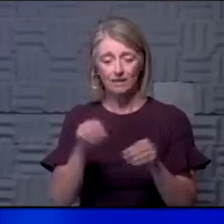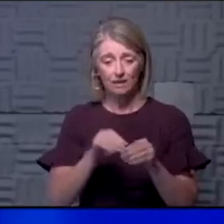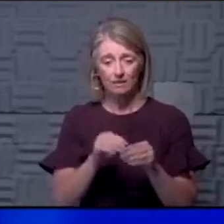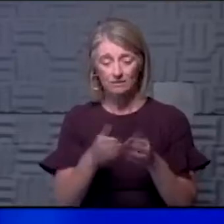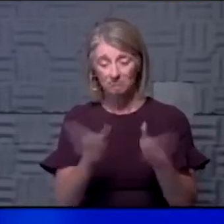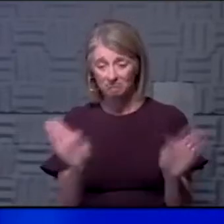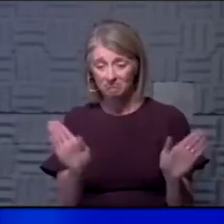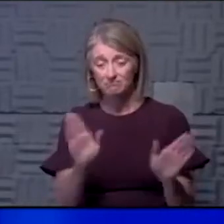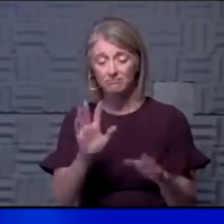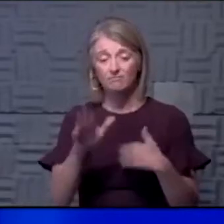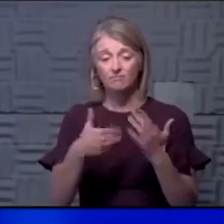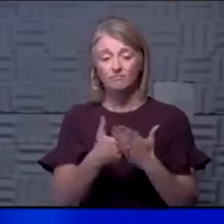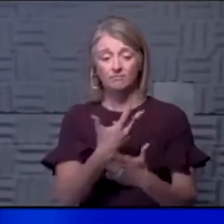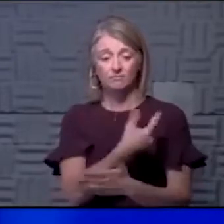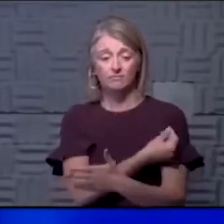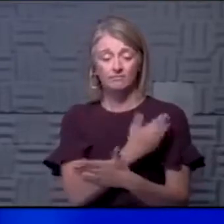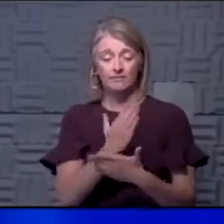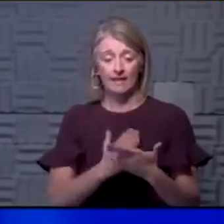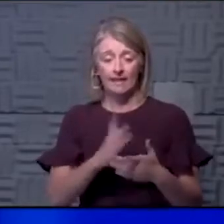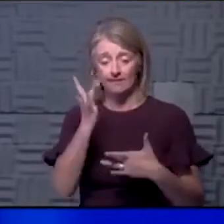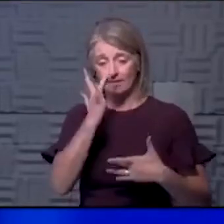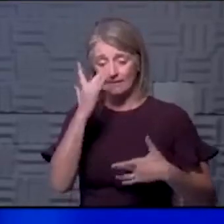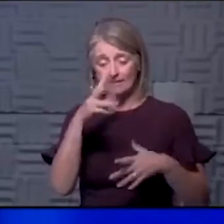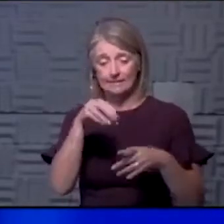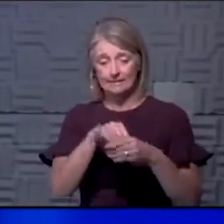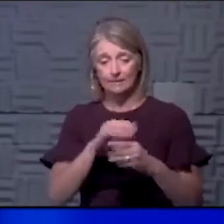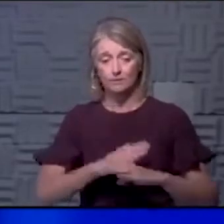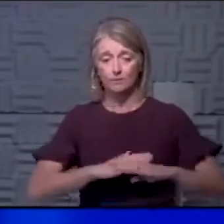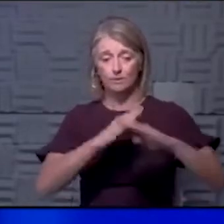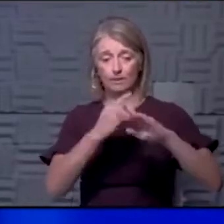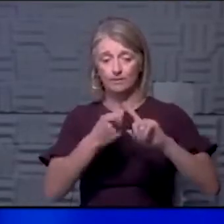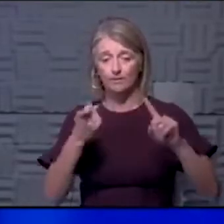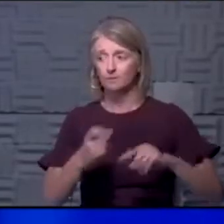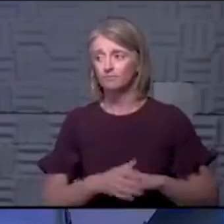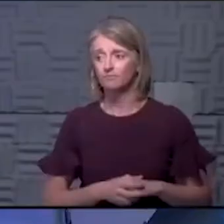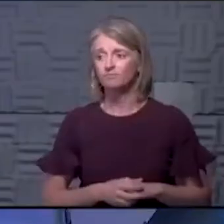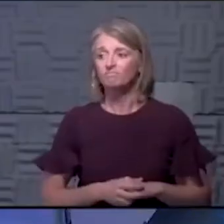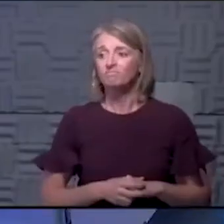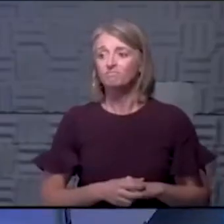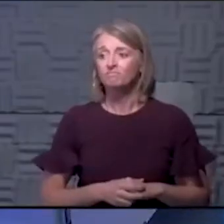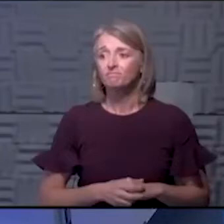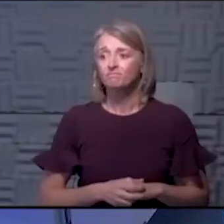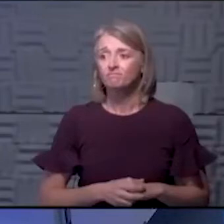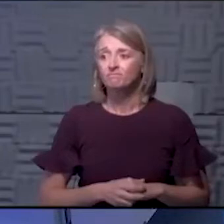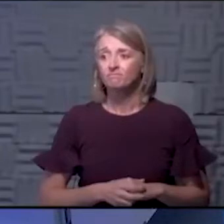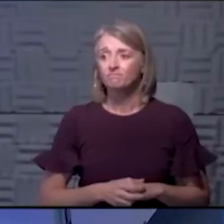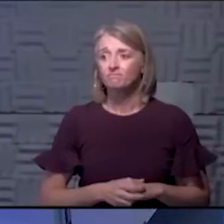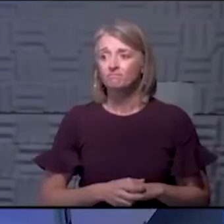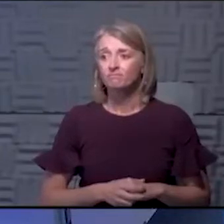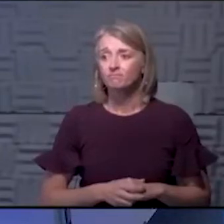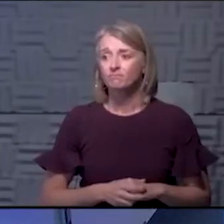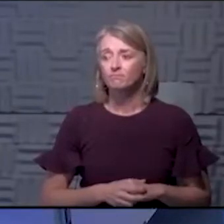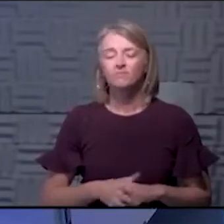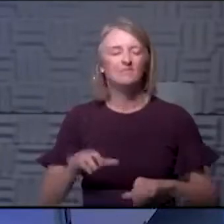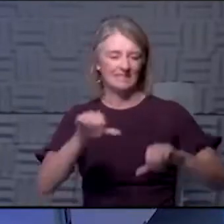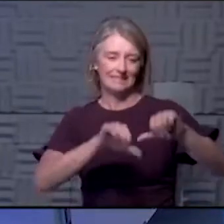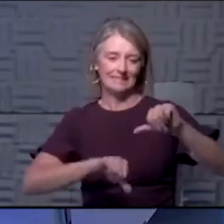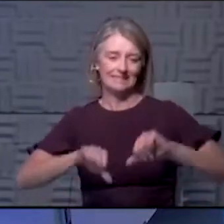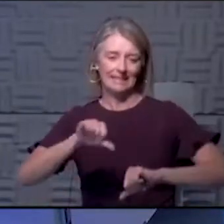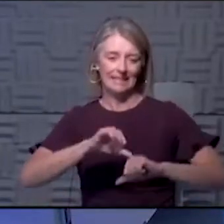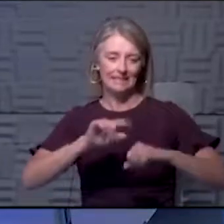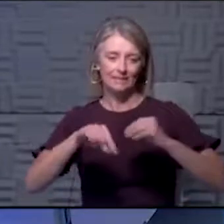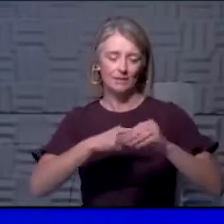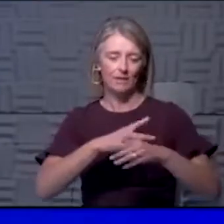board? Do vaccines have some of that disease in it they're trying to protect from? Yeah, that's a great question. So, Hawkeye, let's talk a little bit about the science around those